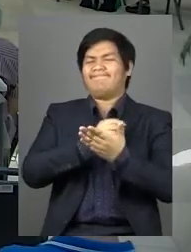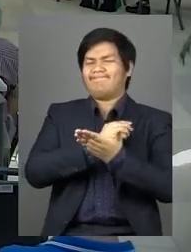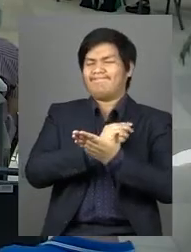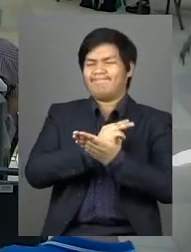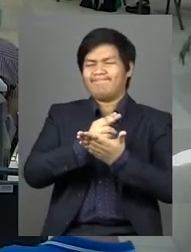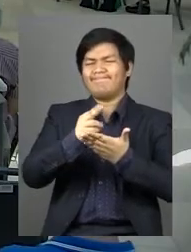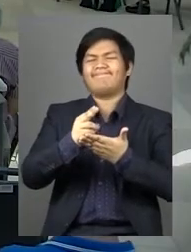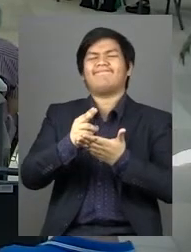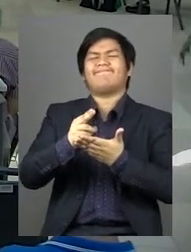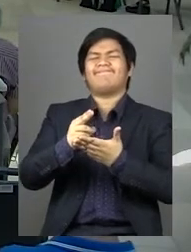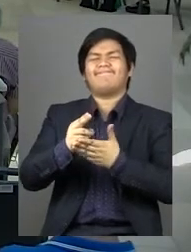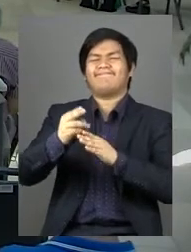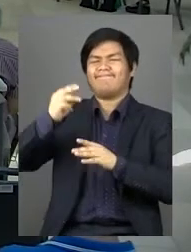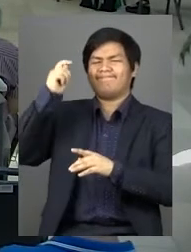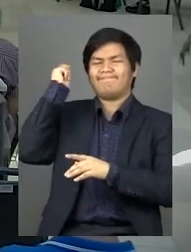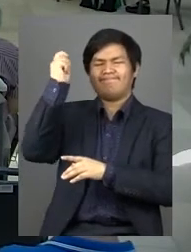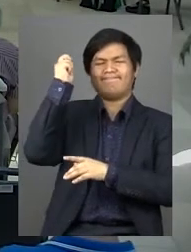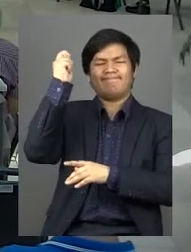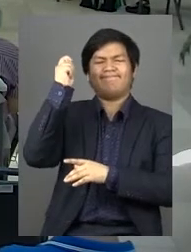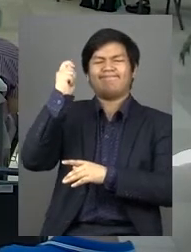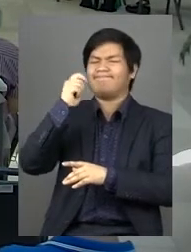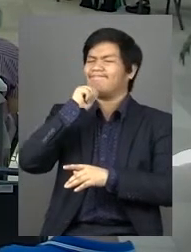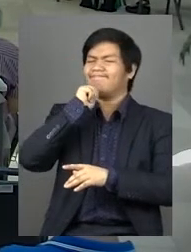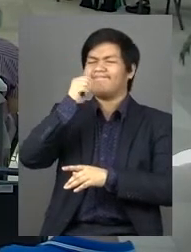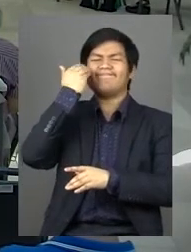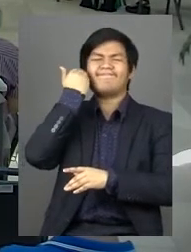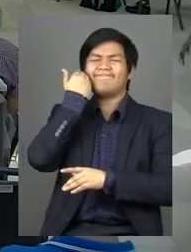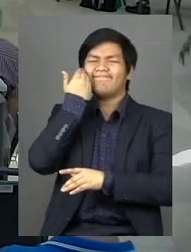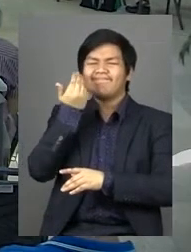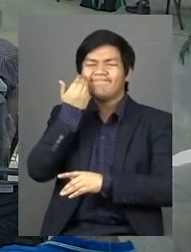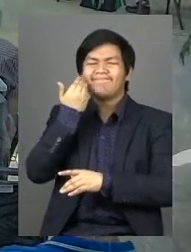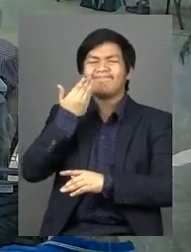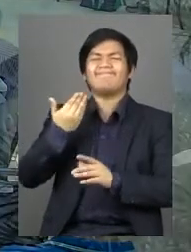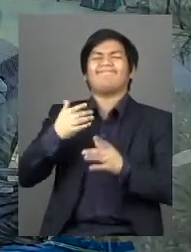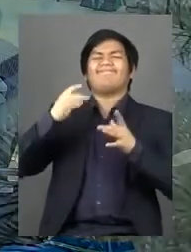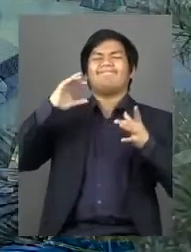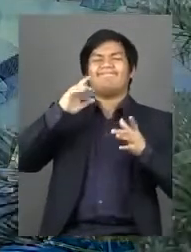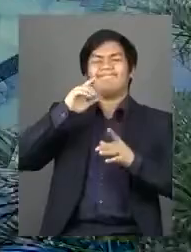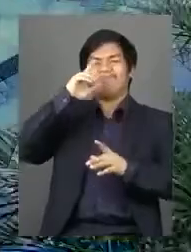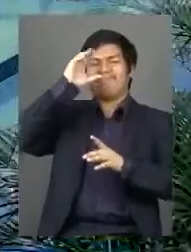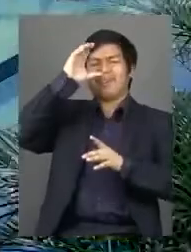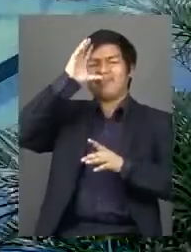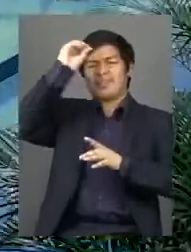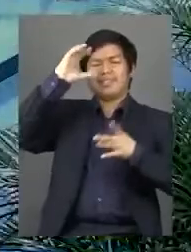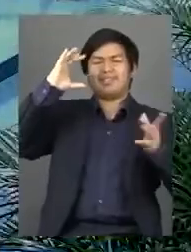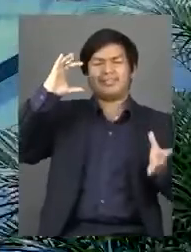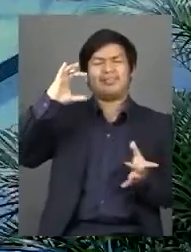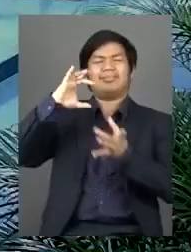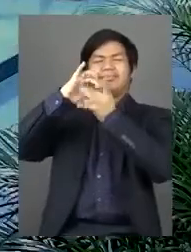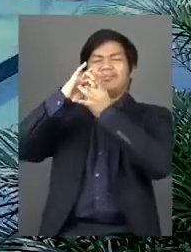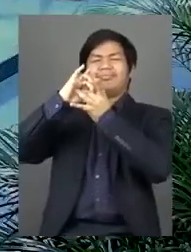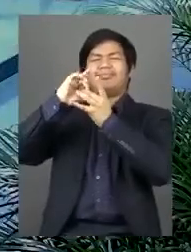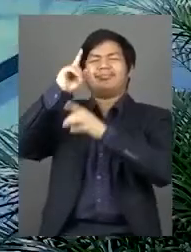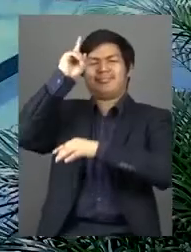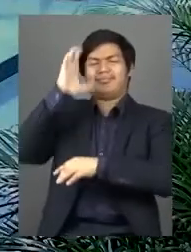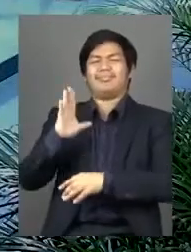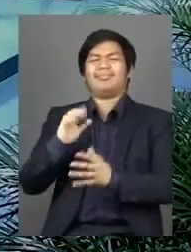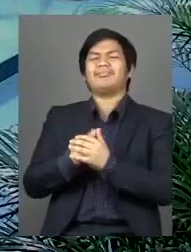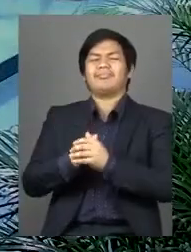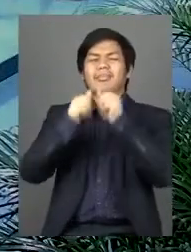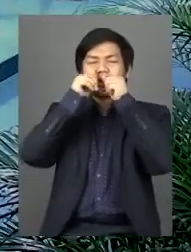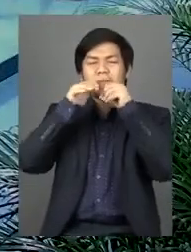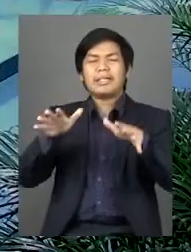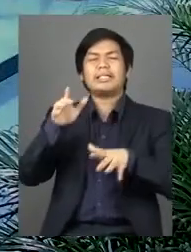ambassadors, unashamed to make an appeal for men to be reconciled with God. Will you now bless